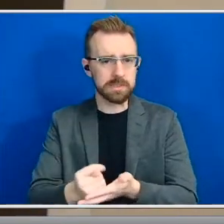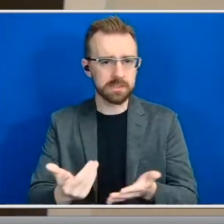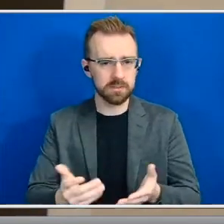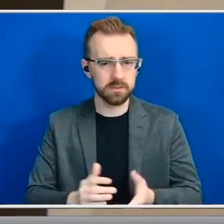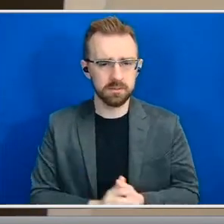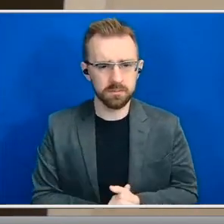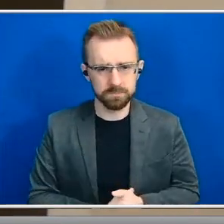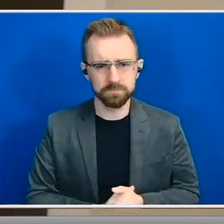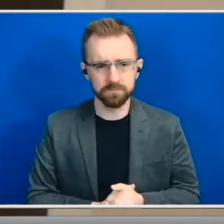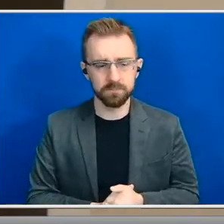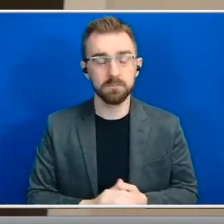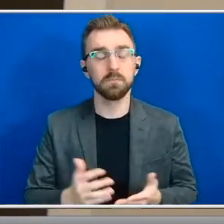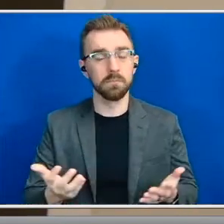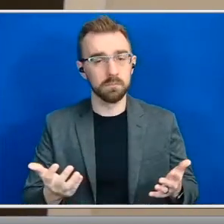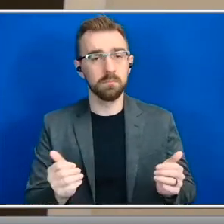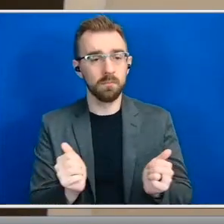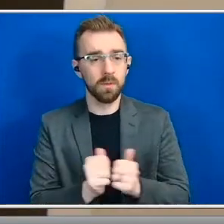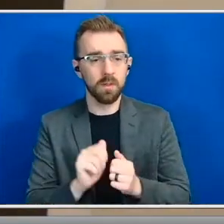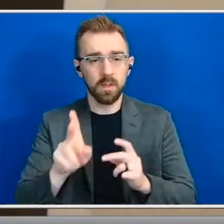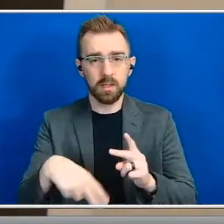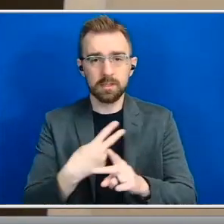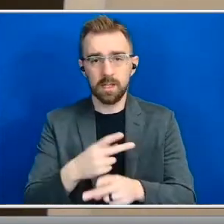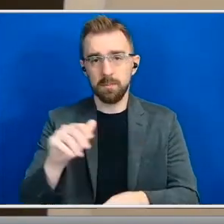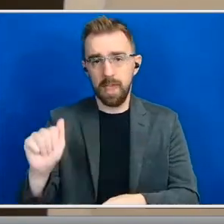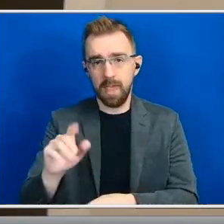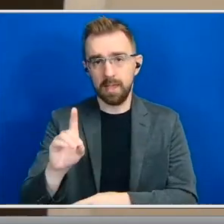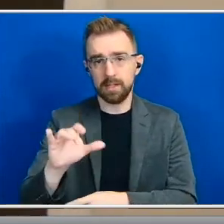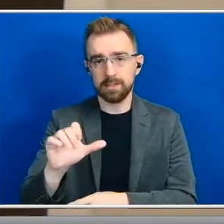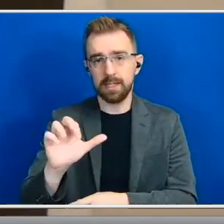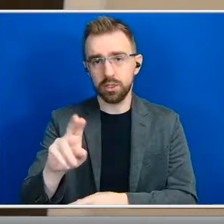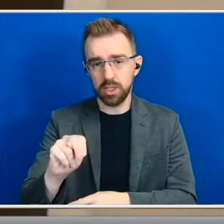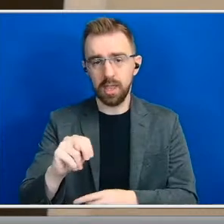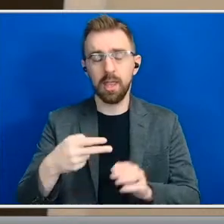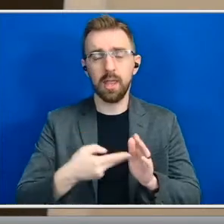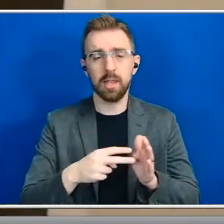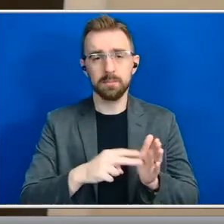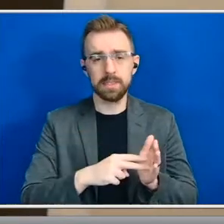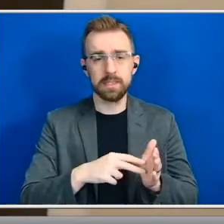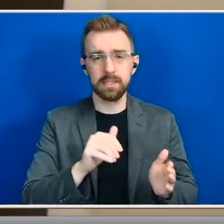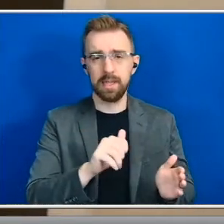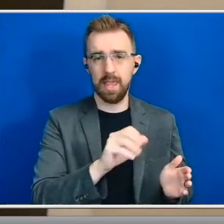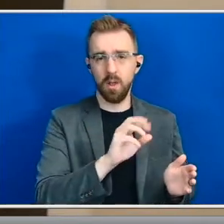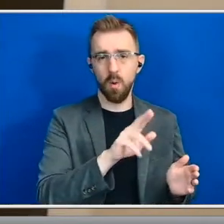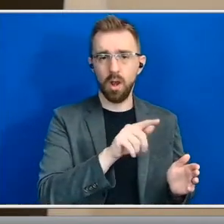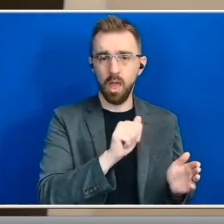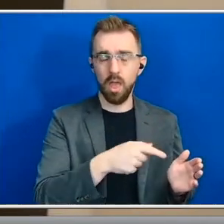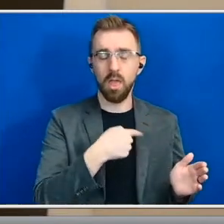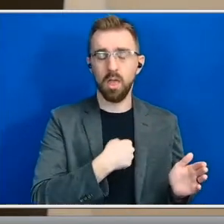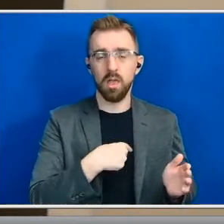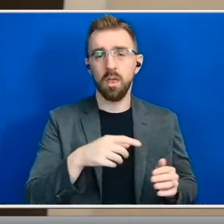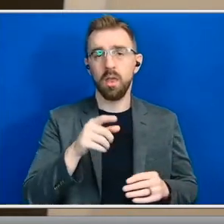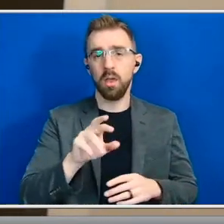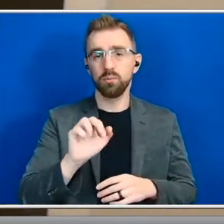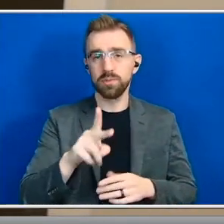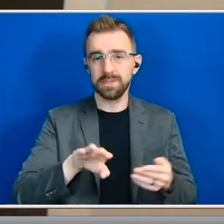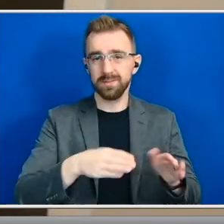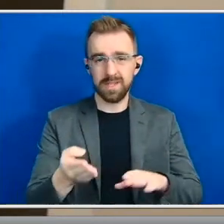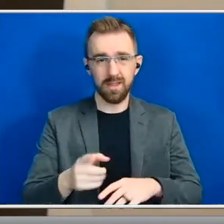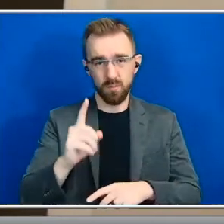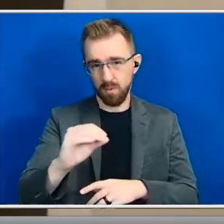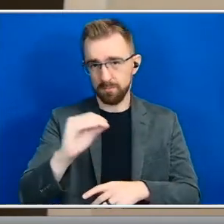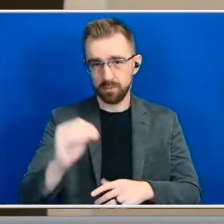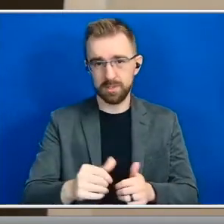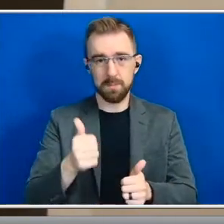Yeah, so with a type A dissection, which means it involves the ascending aorta, the risk of death is about 1% per hour,